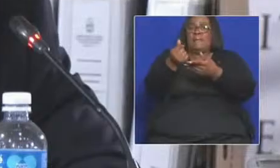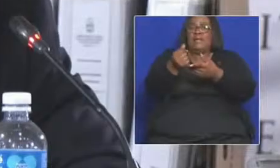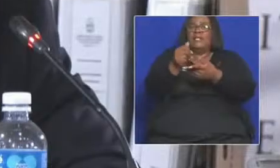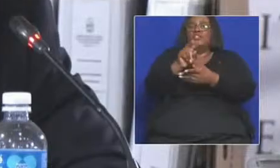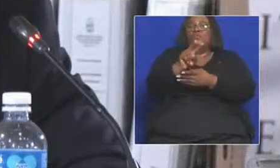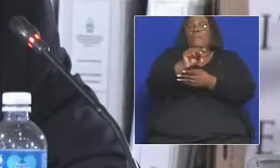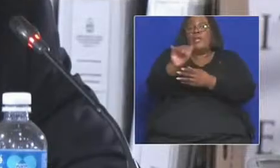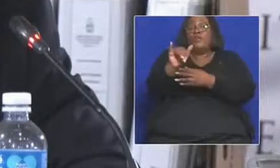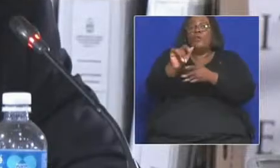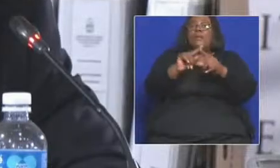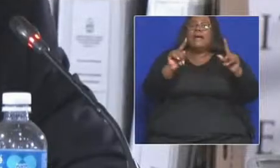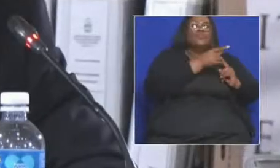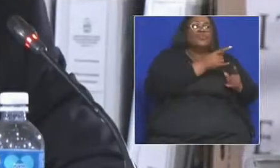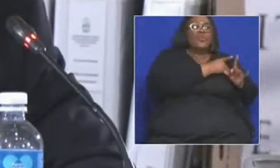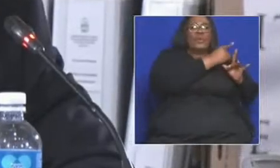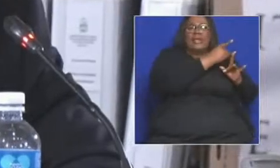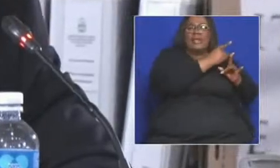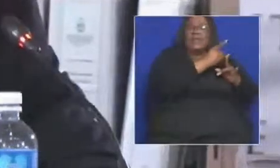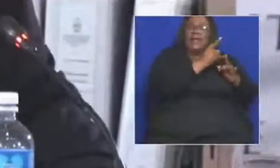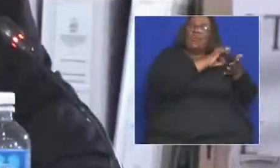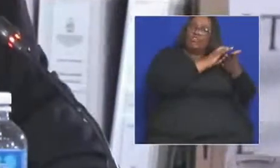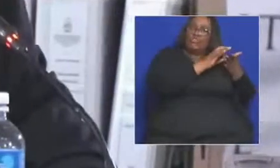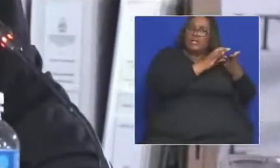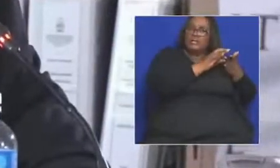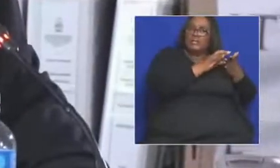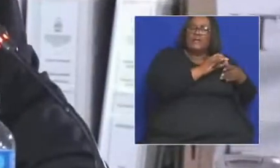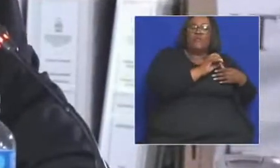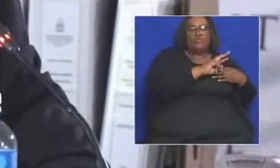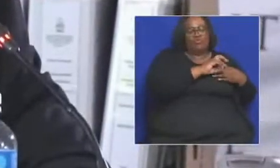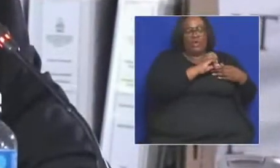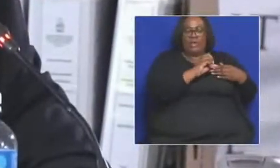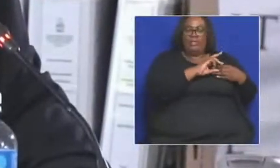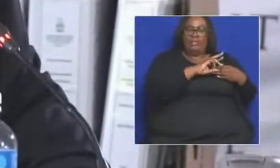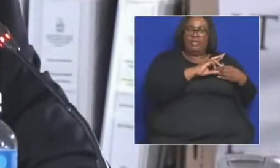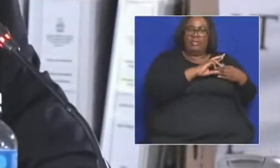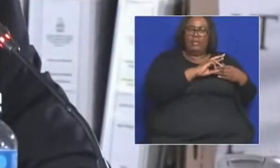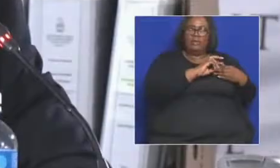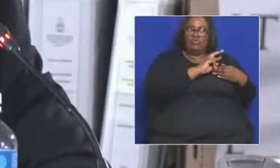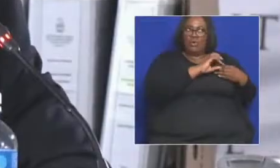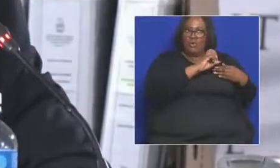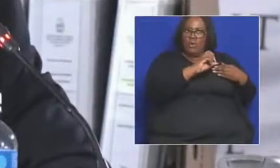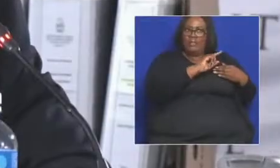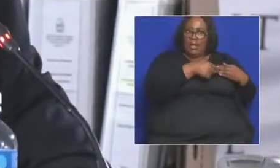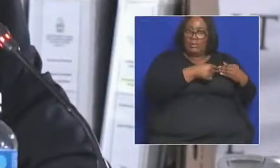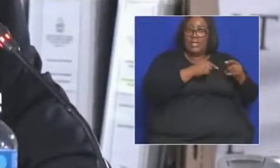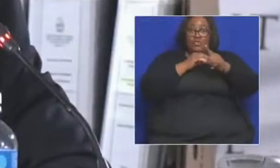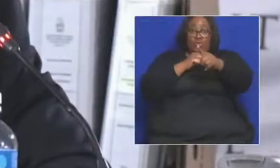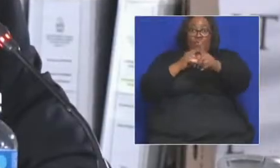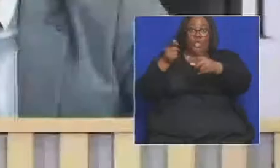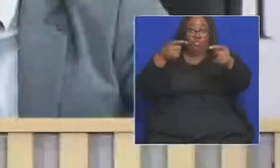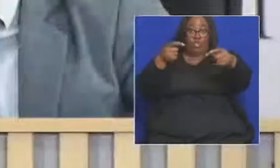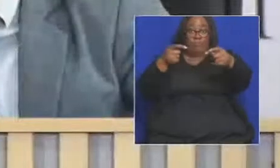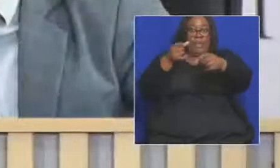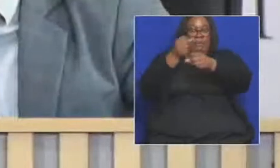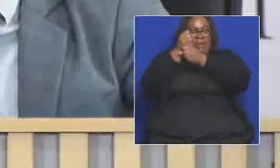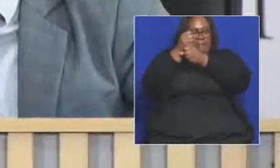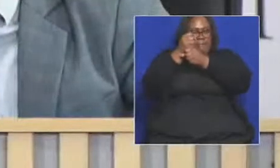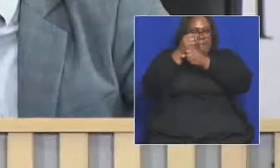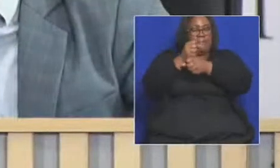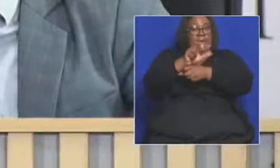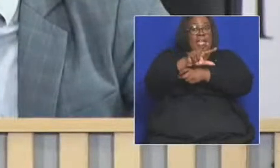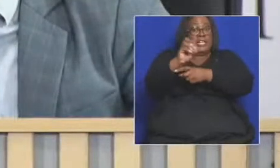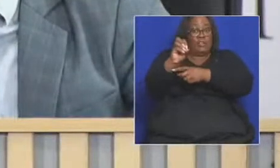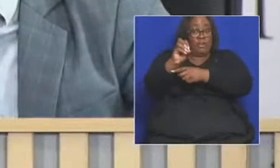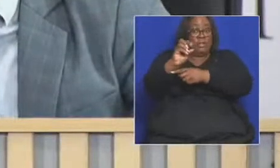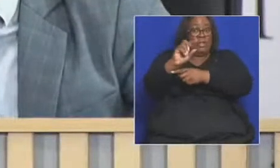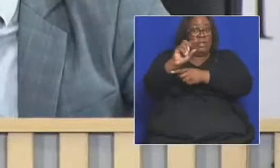is for 200,000. So the supplier owes that 800,000 until you get the next RFQ. Yes. Is that your